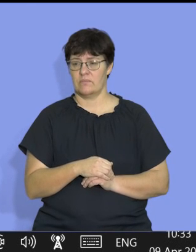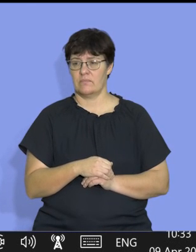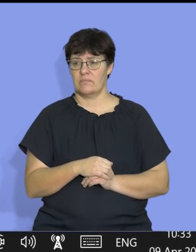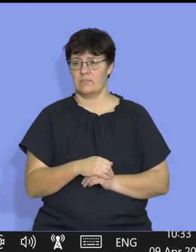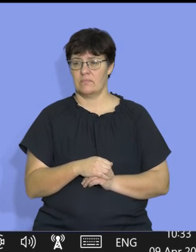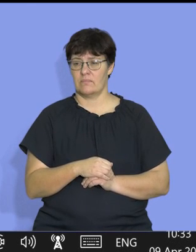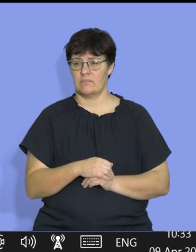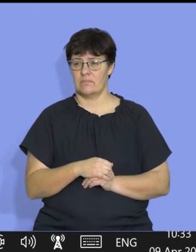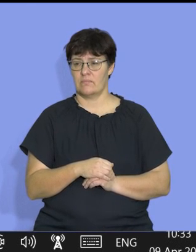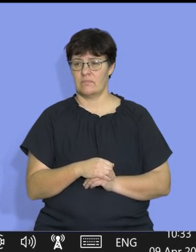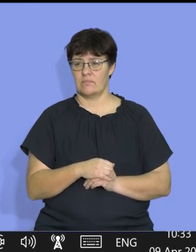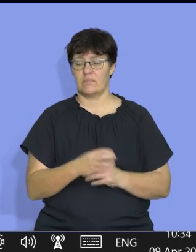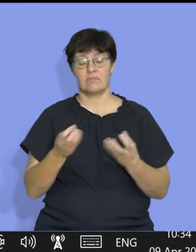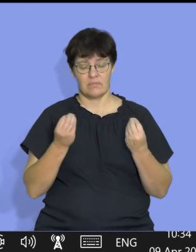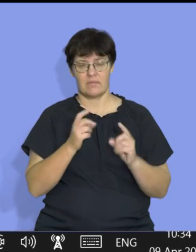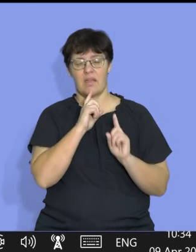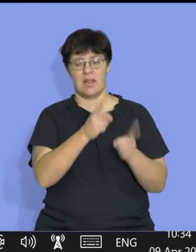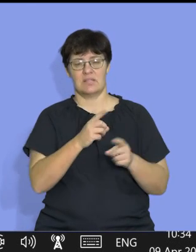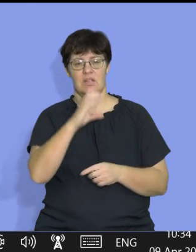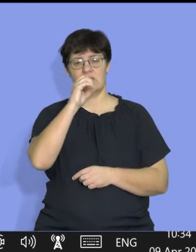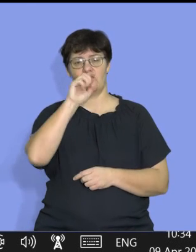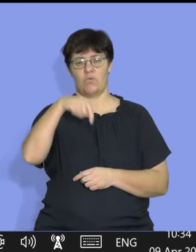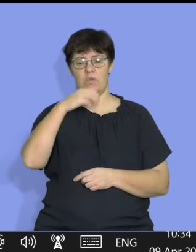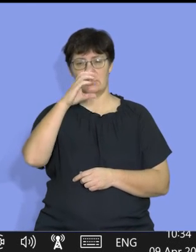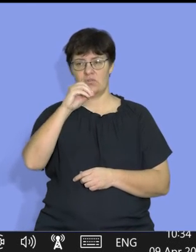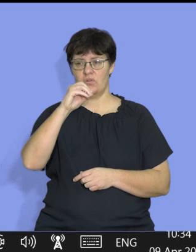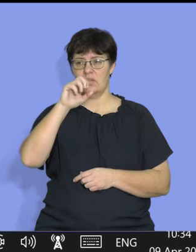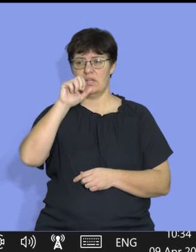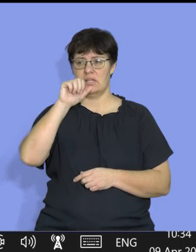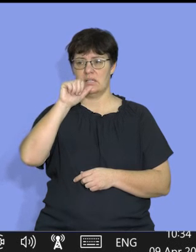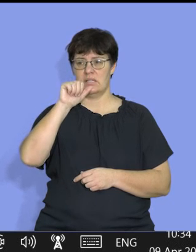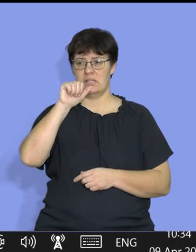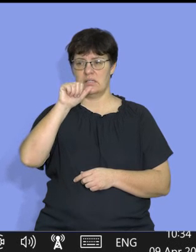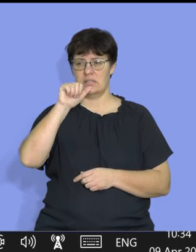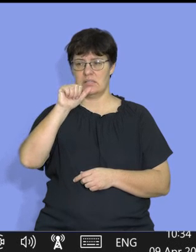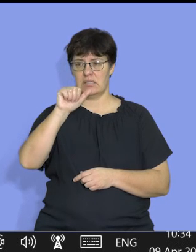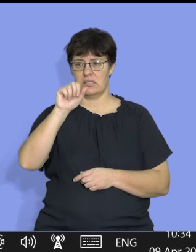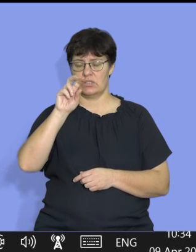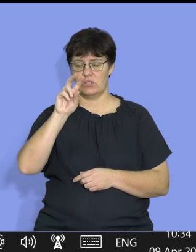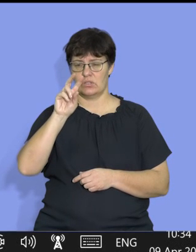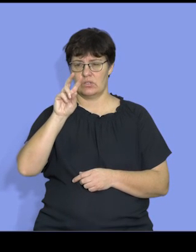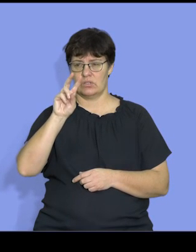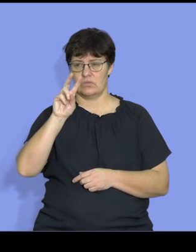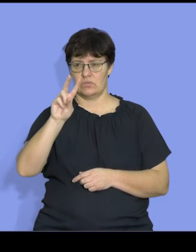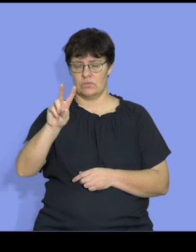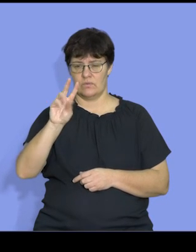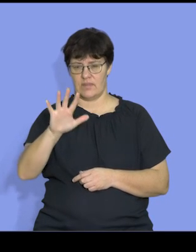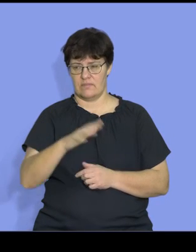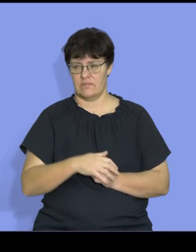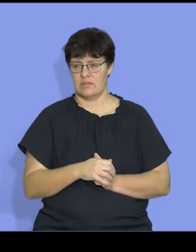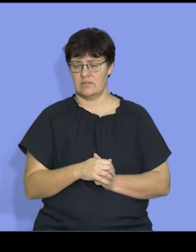Right, so this is the actual concentration of the acid, nitric acid, 0.0625,